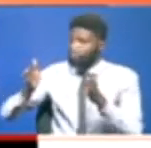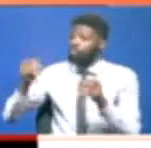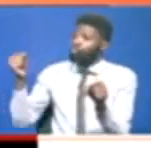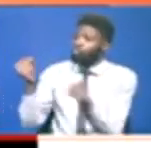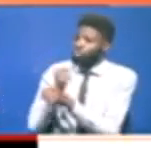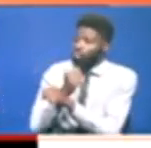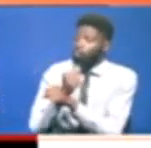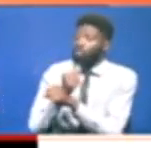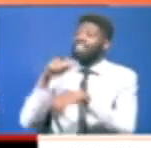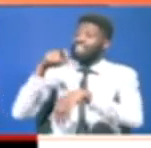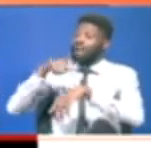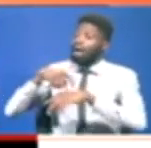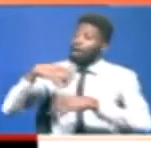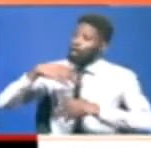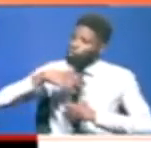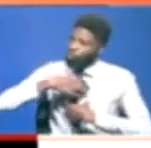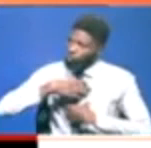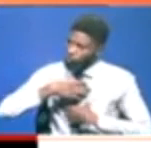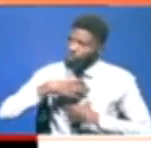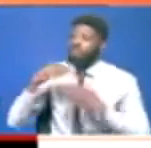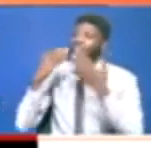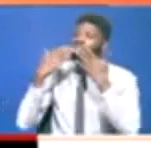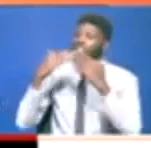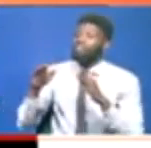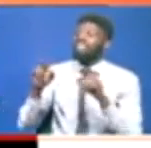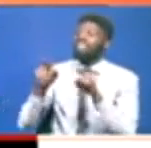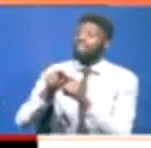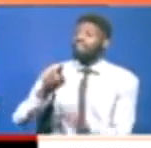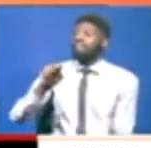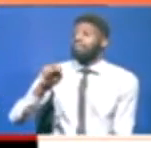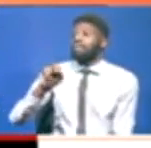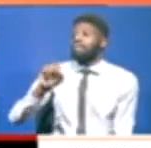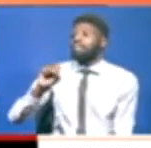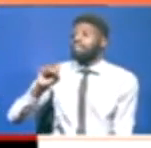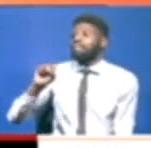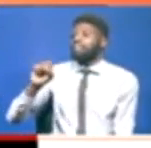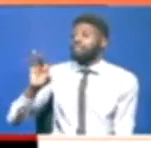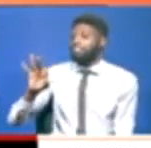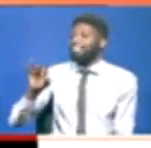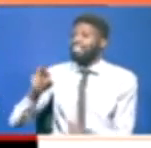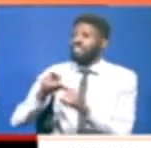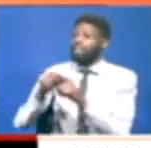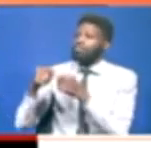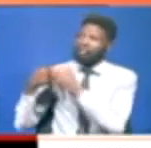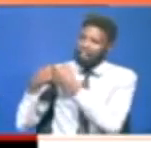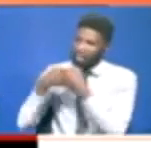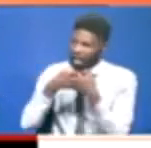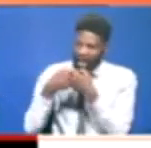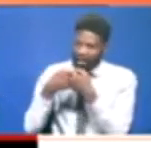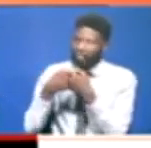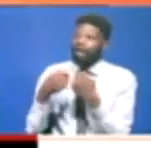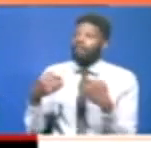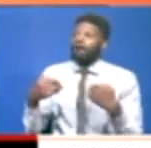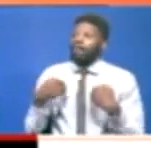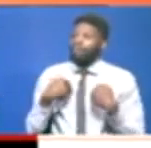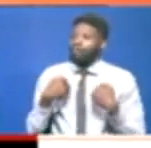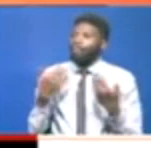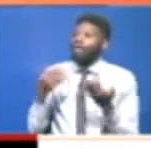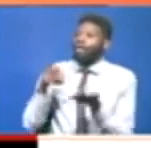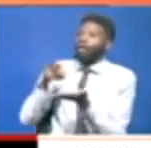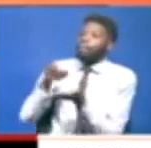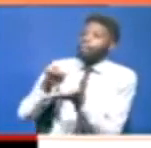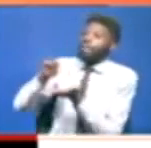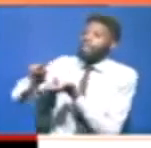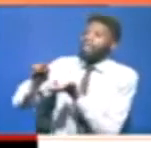you actually retire, that NSSF, there has been a challenge with regard to even the... You know, payment. Yes, the payment.